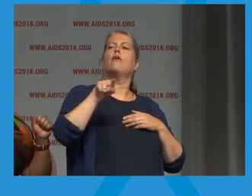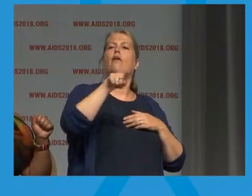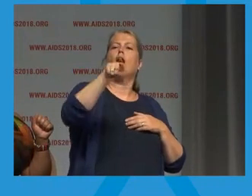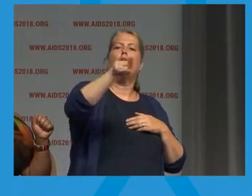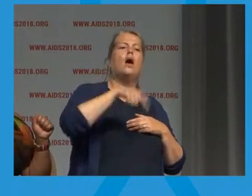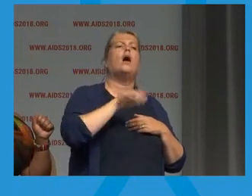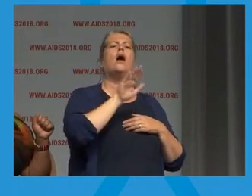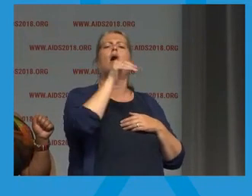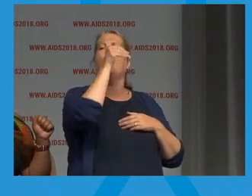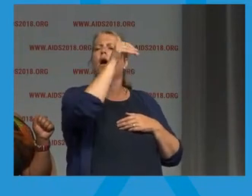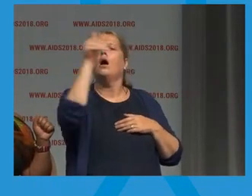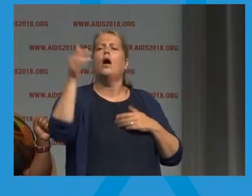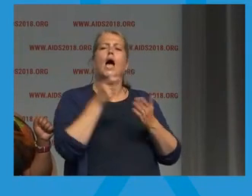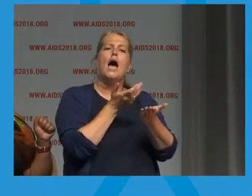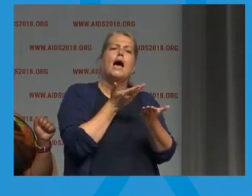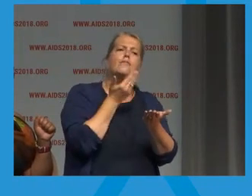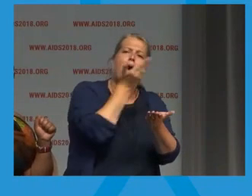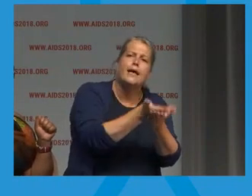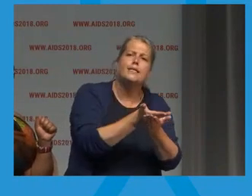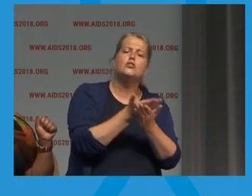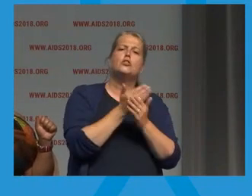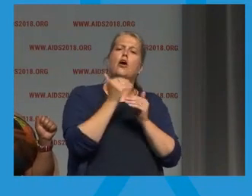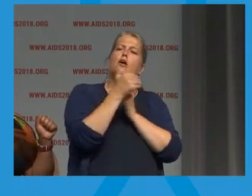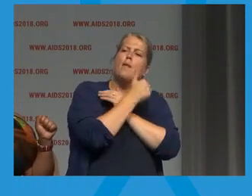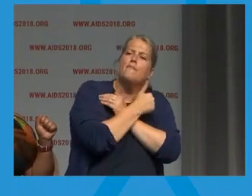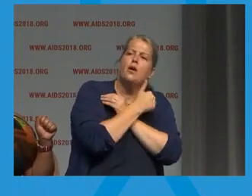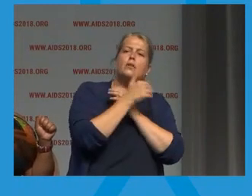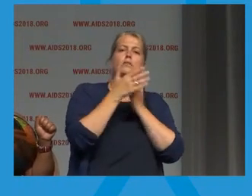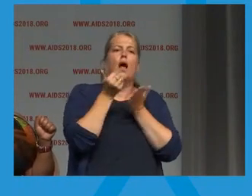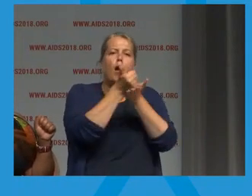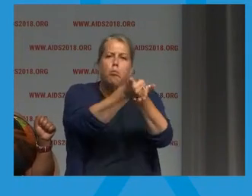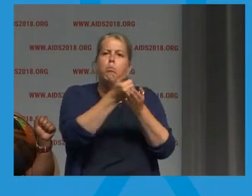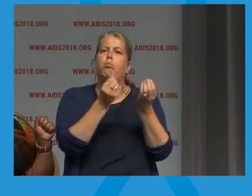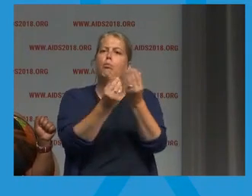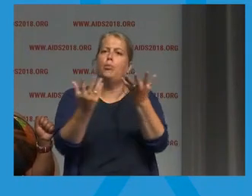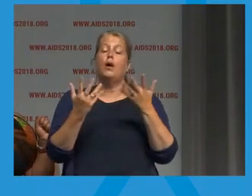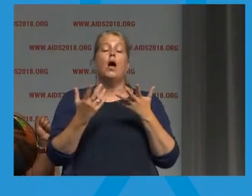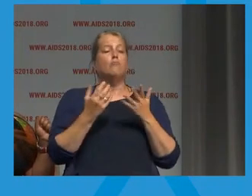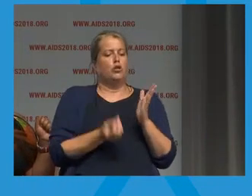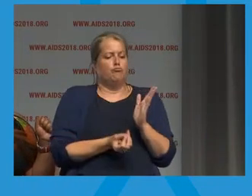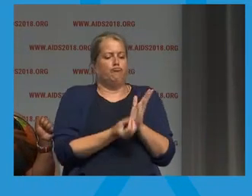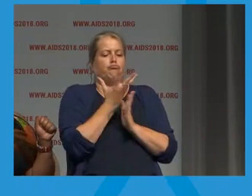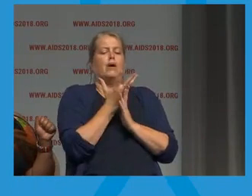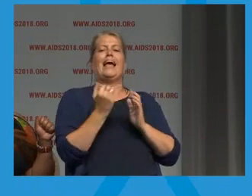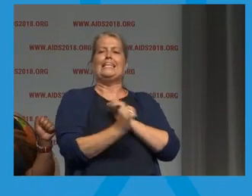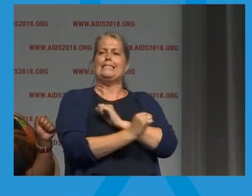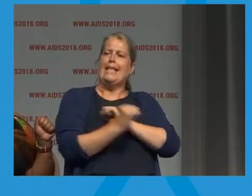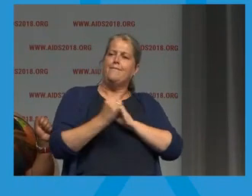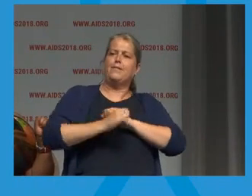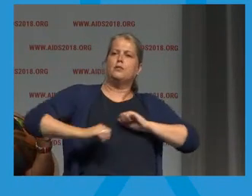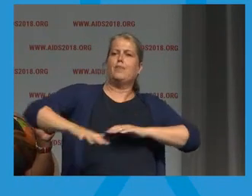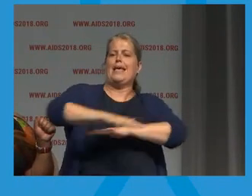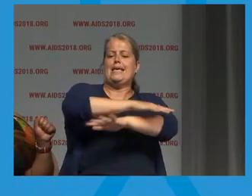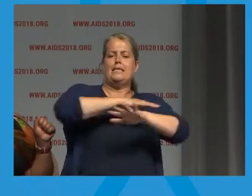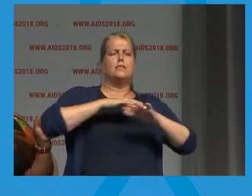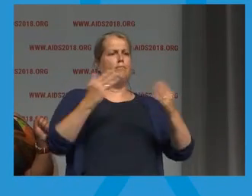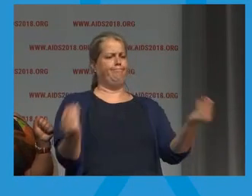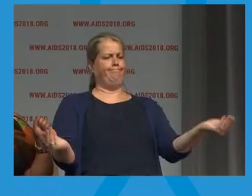comfort, and help. We create safe spaces for mothers to meet and be